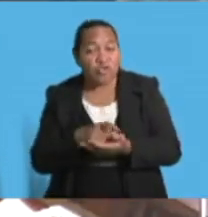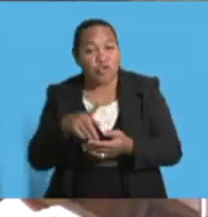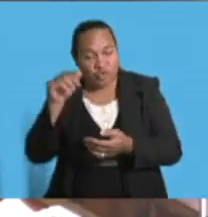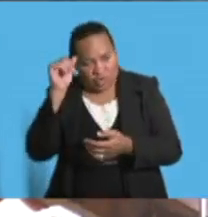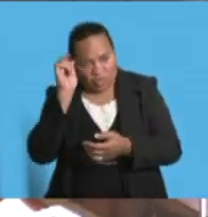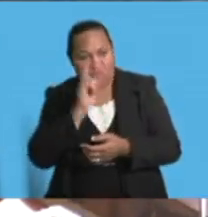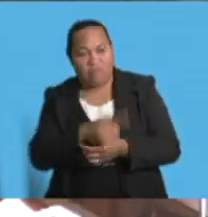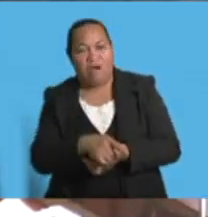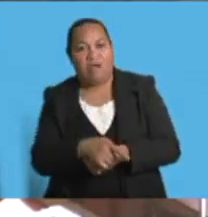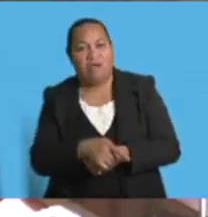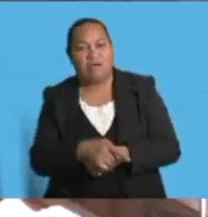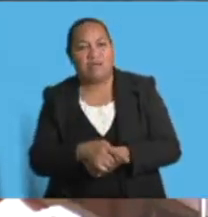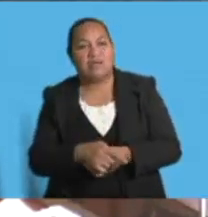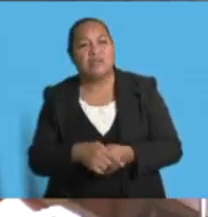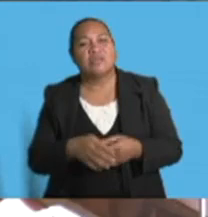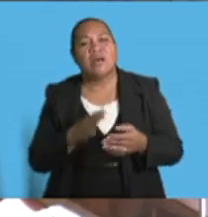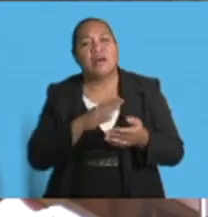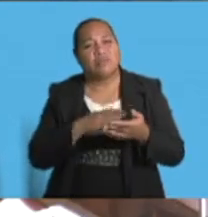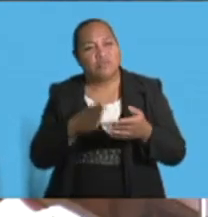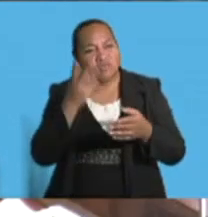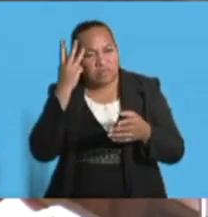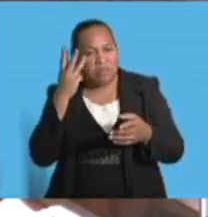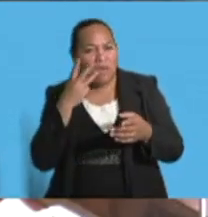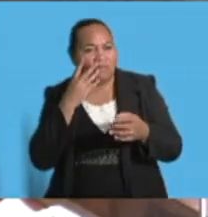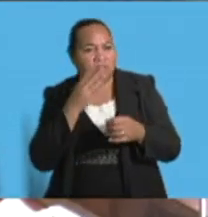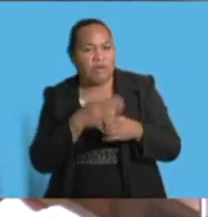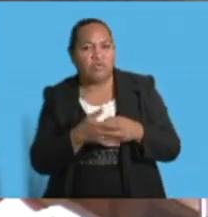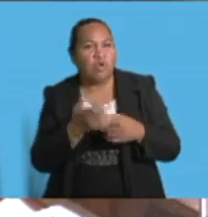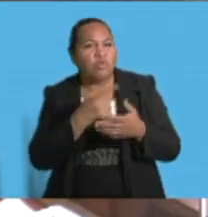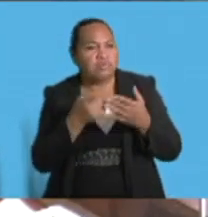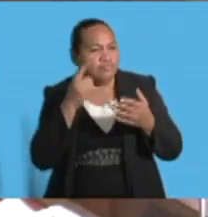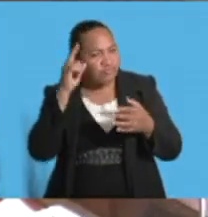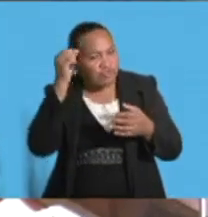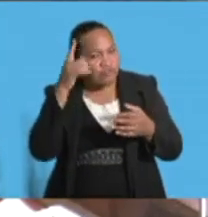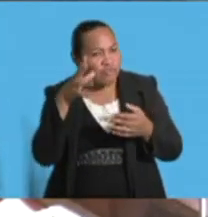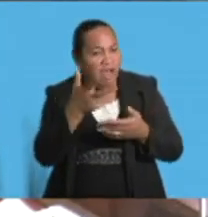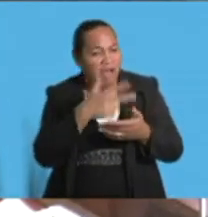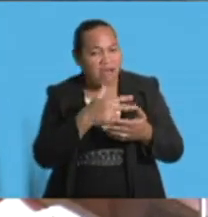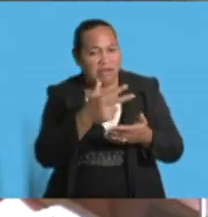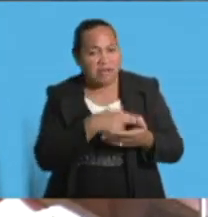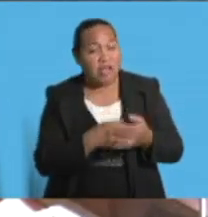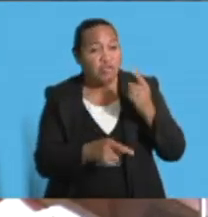is so obsessed with ethnicity. They talk about